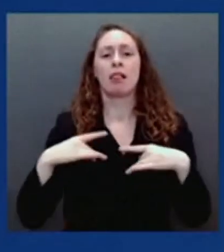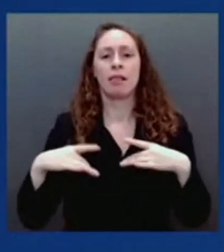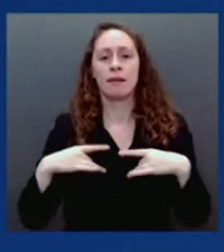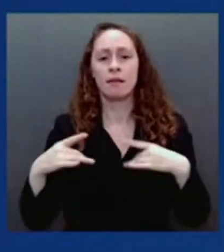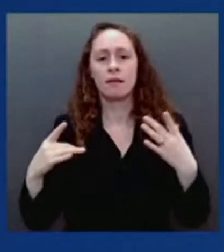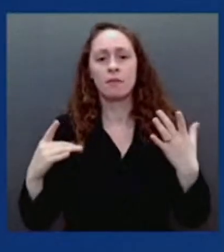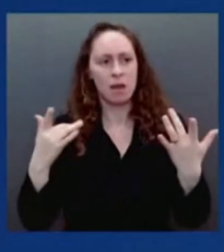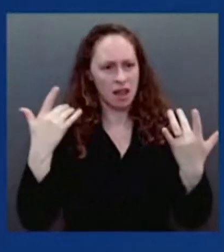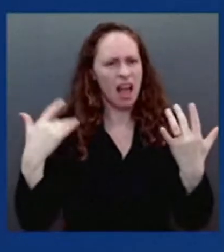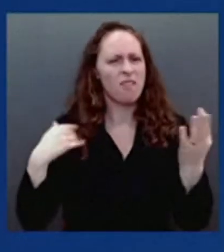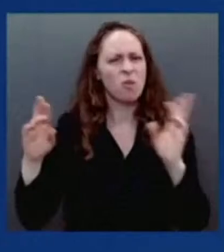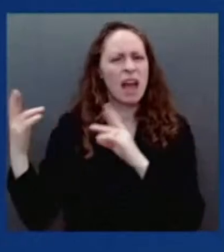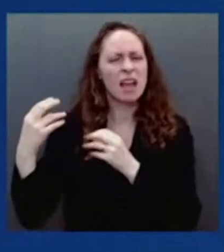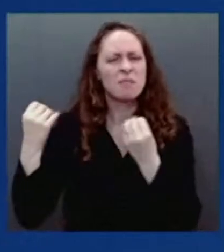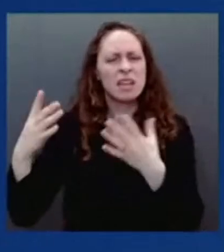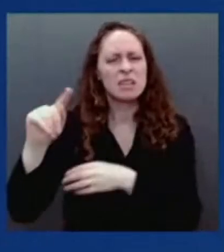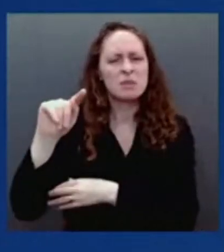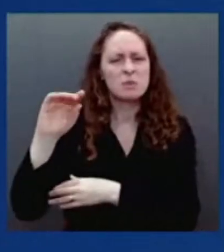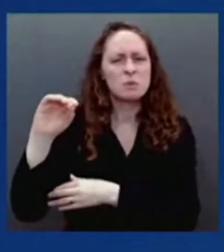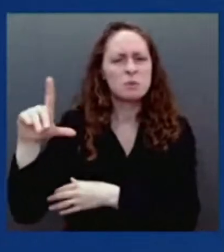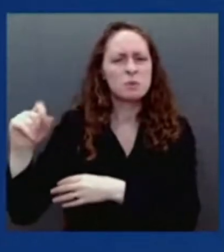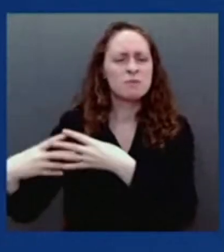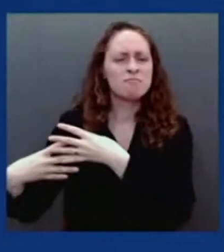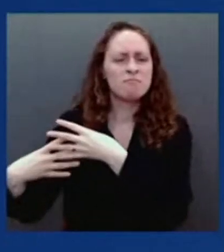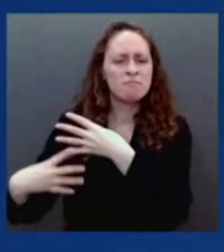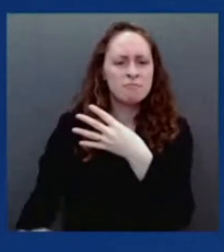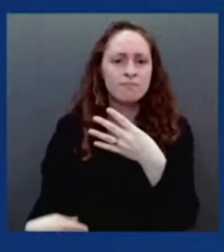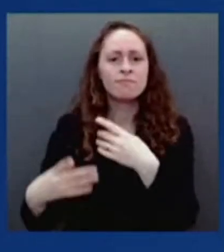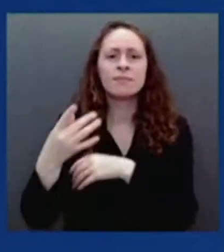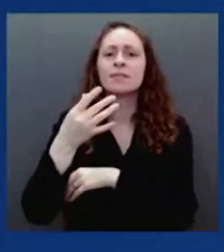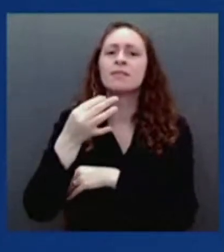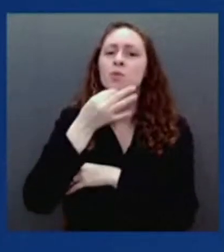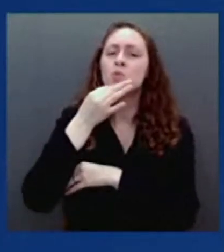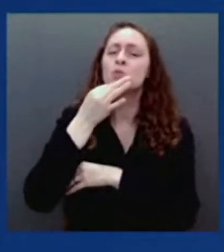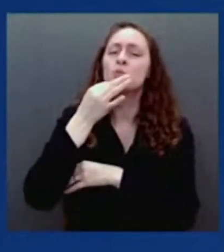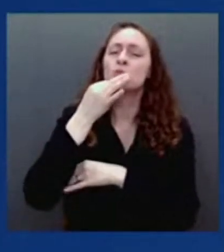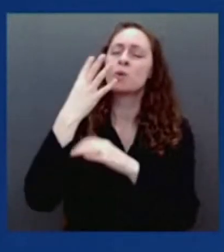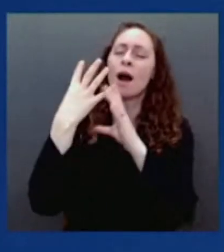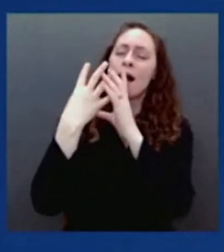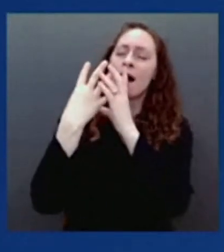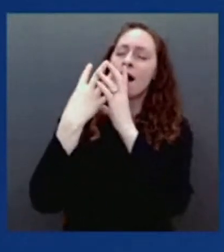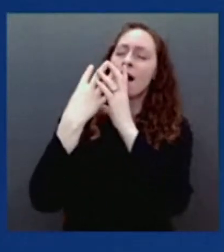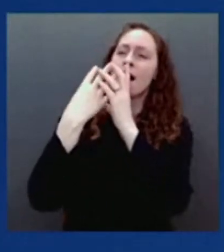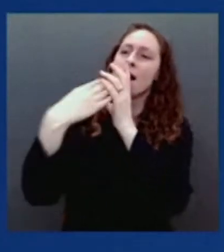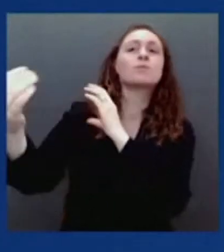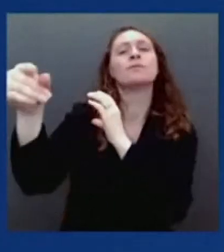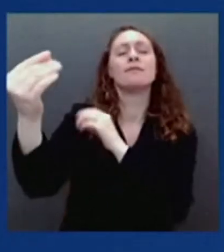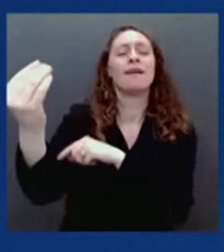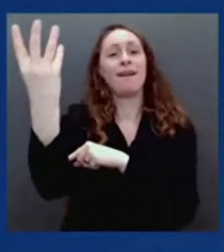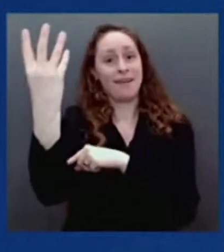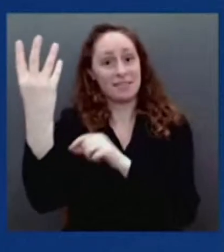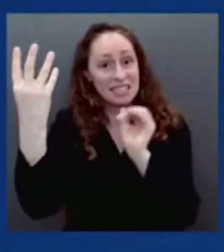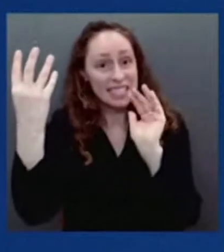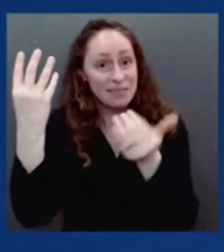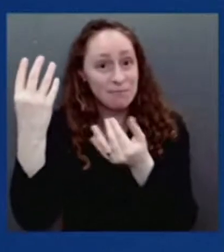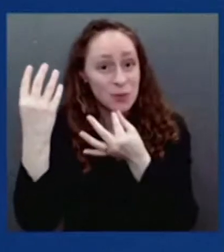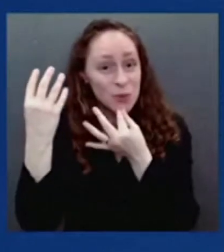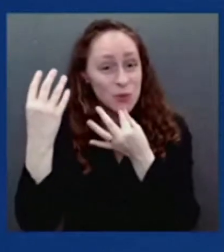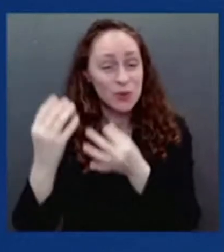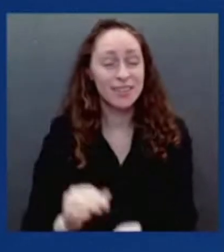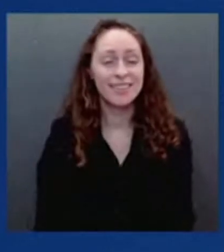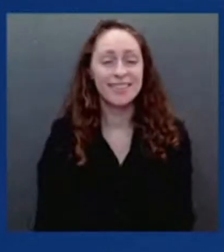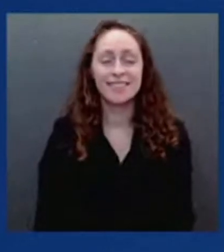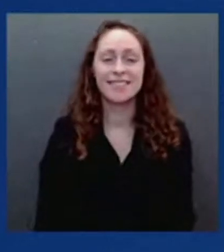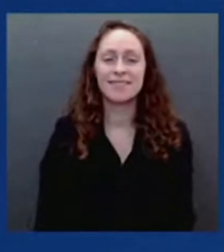end of the tunnel that you see now? And what metrics are you looking for to start, giving people